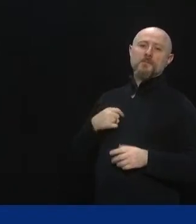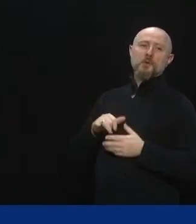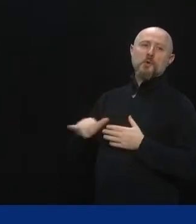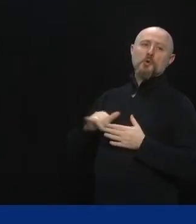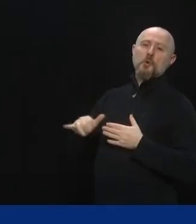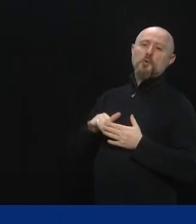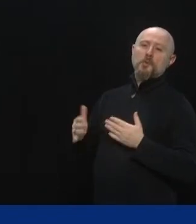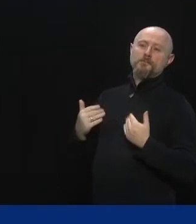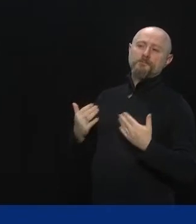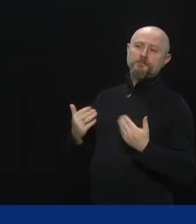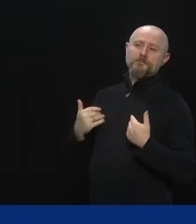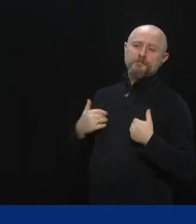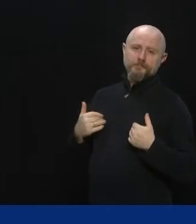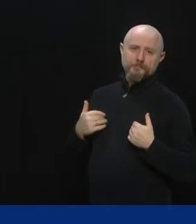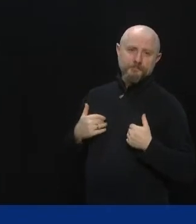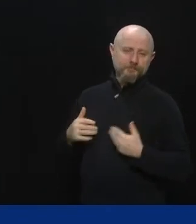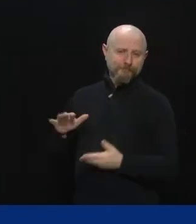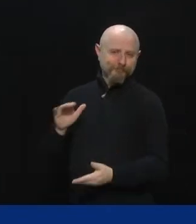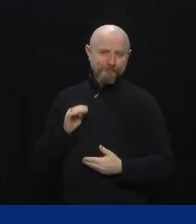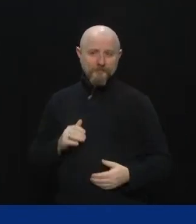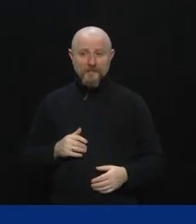Best, anything else to say on the medications?